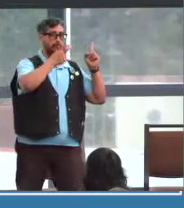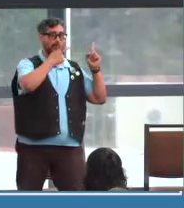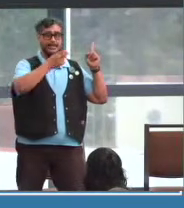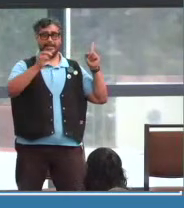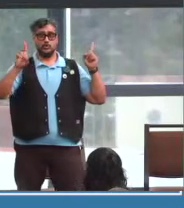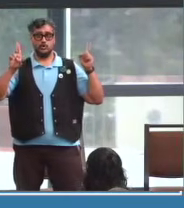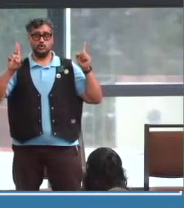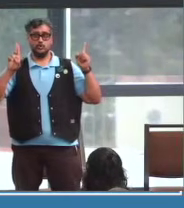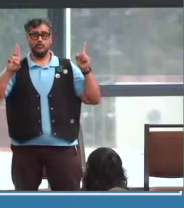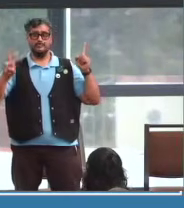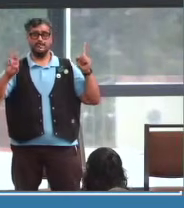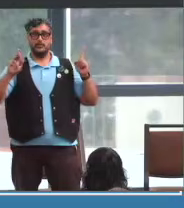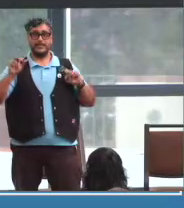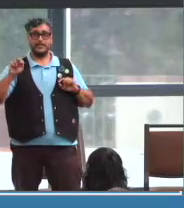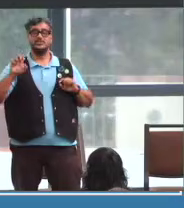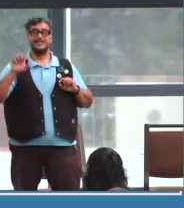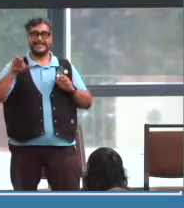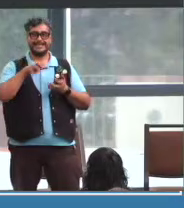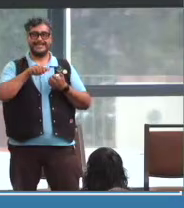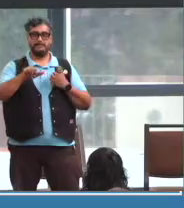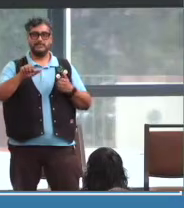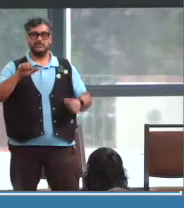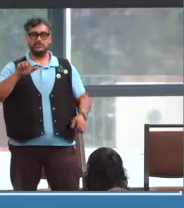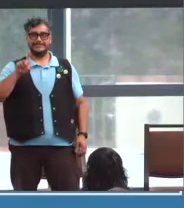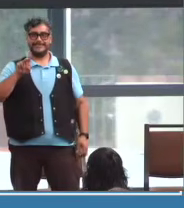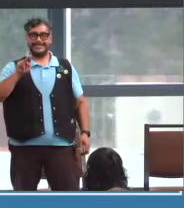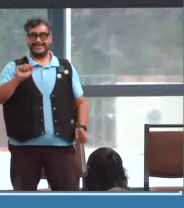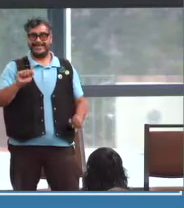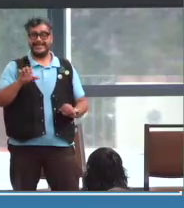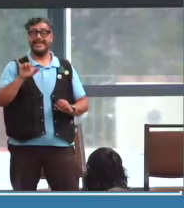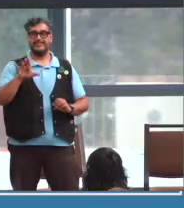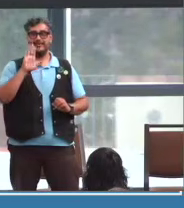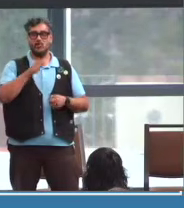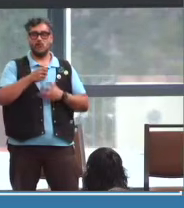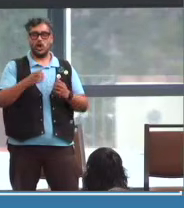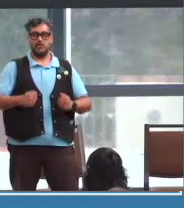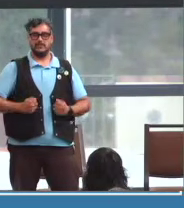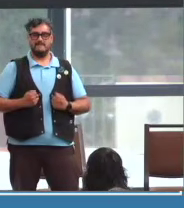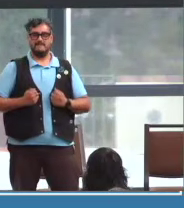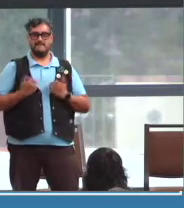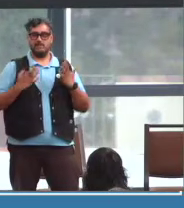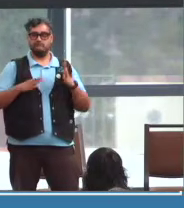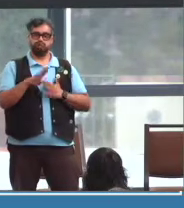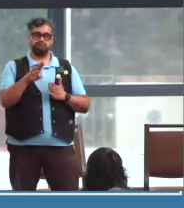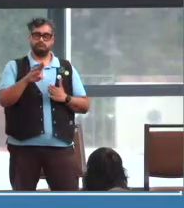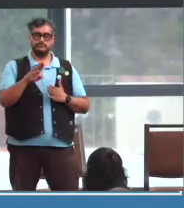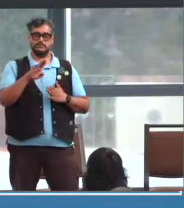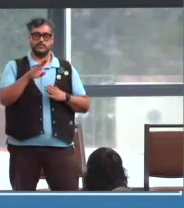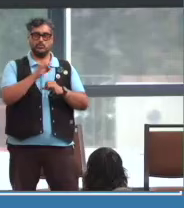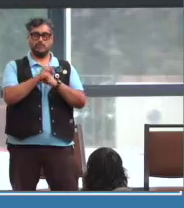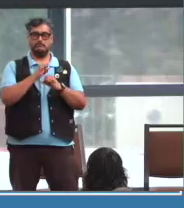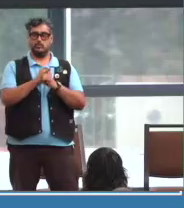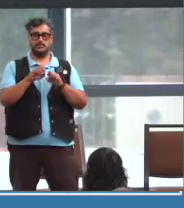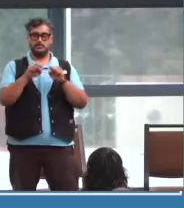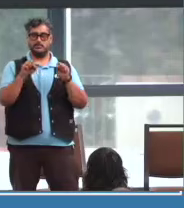UV radiation both can damage your DNA. And that's how it can cause flaring a lot of times in your autoimmune disease. Your immune cells recognize